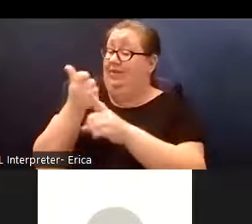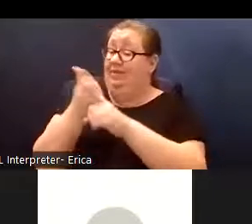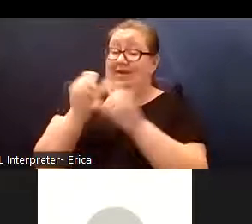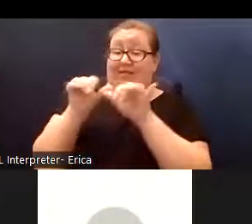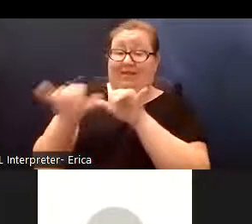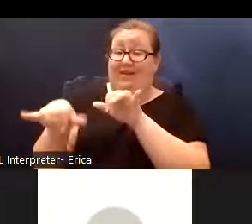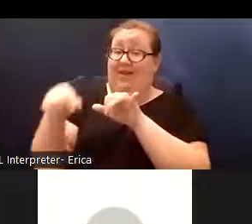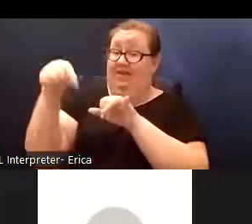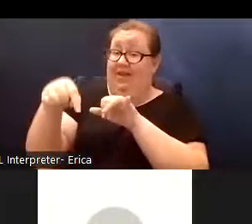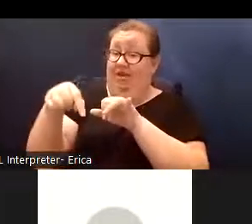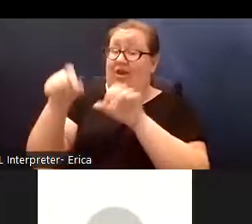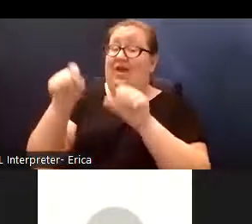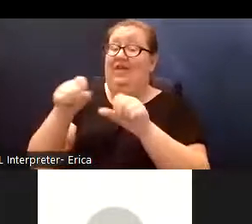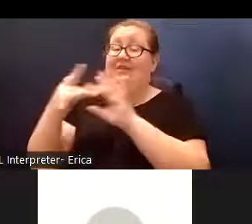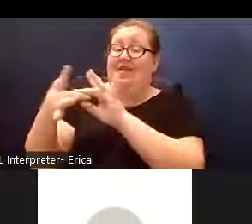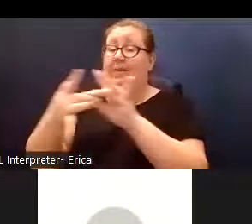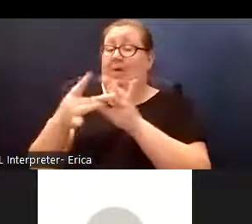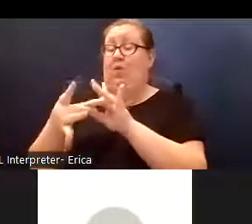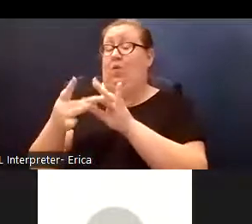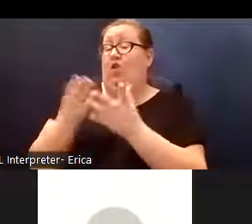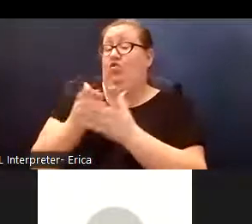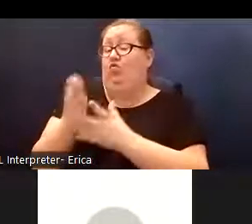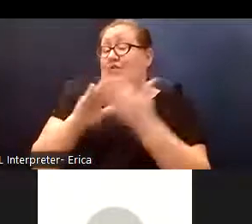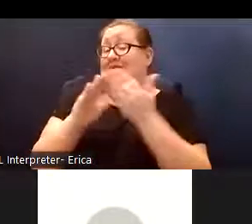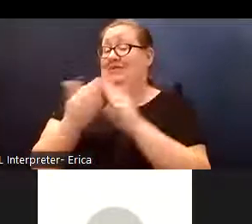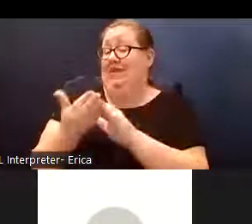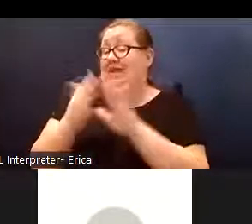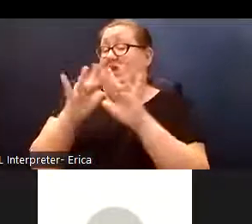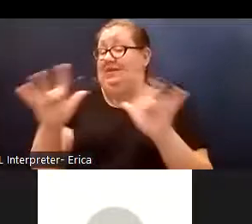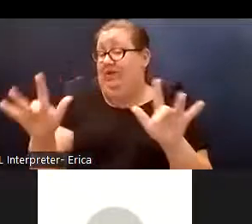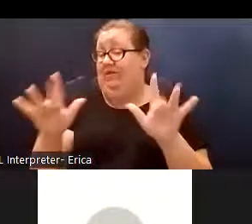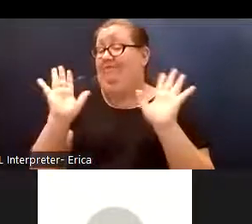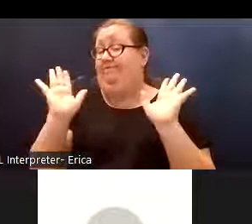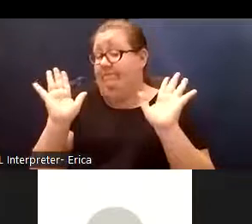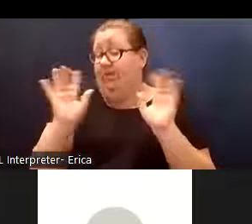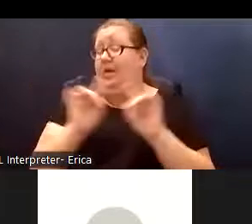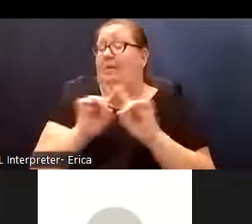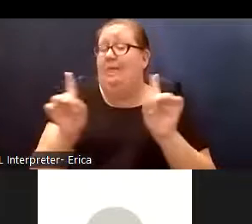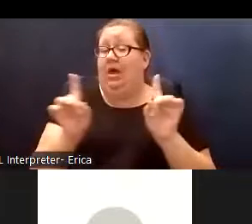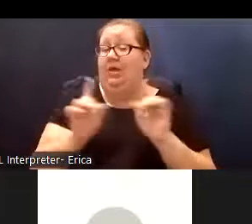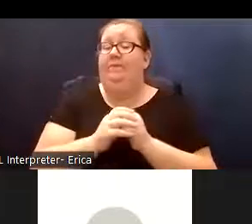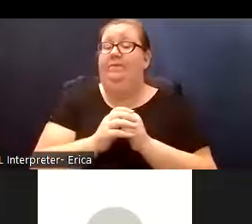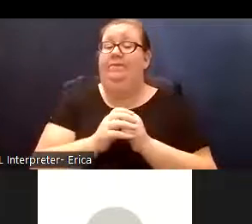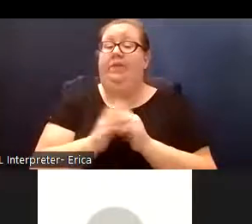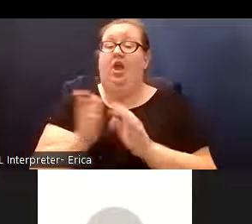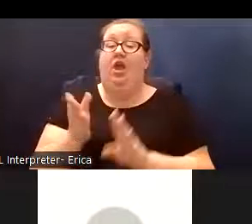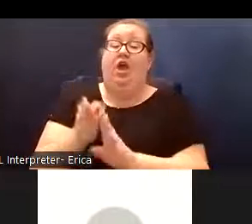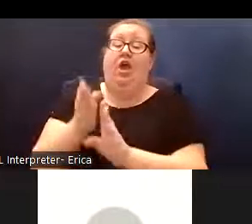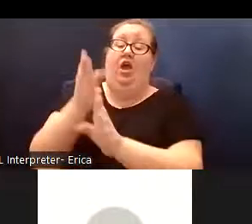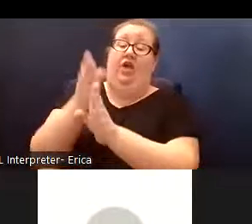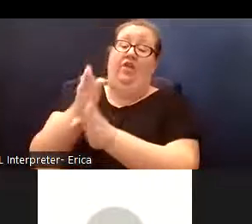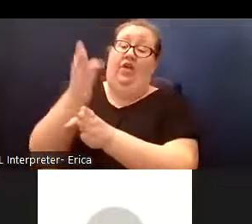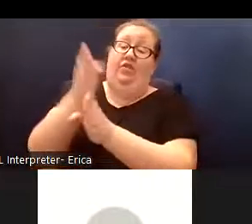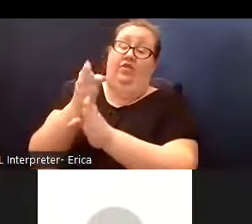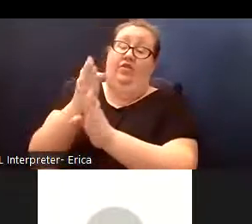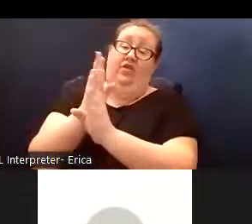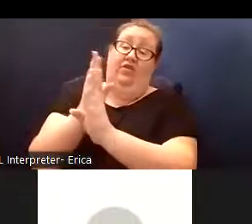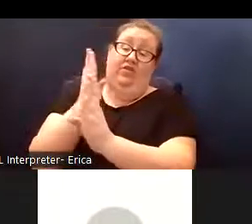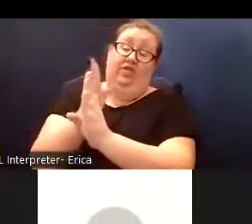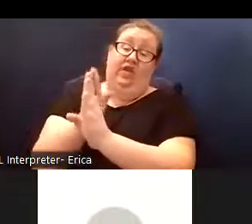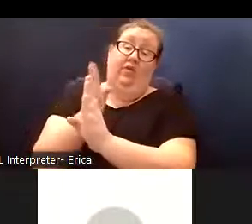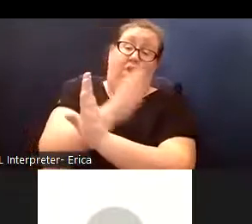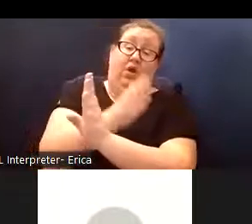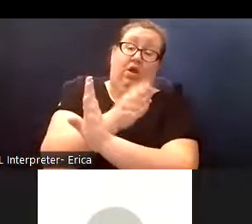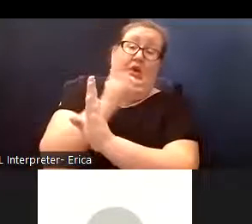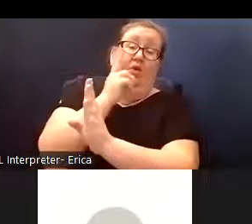can be coordinated through the city, etc. But on the other side of the wall, we see an